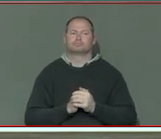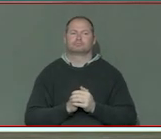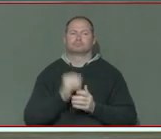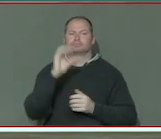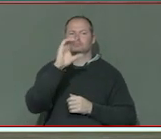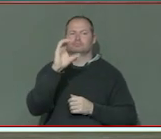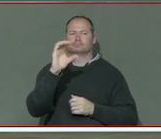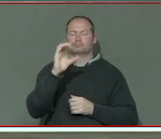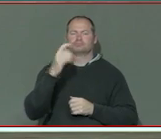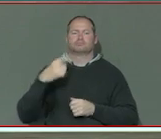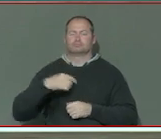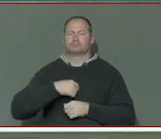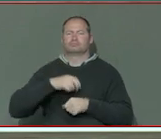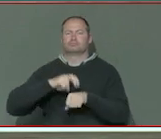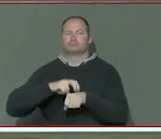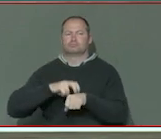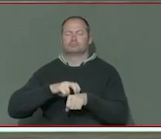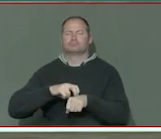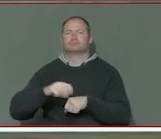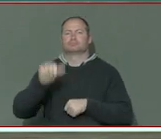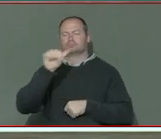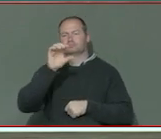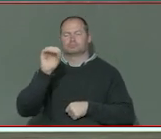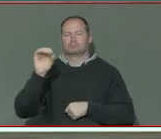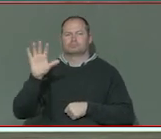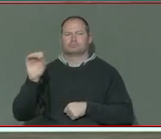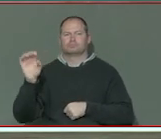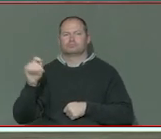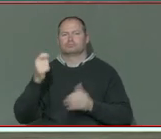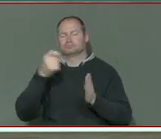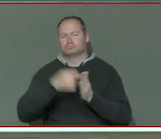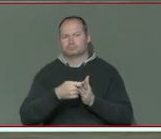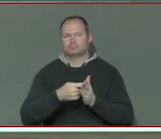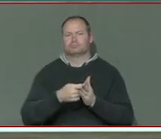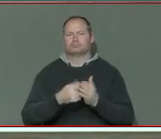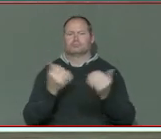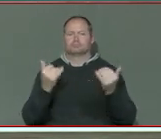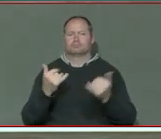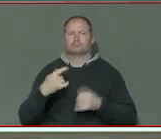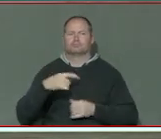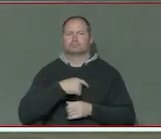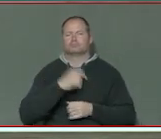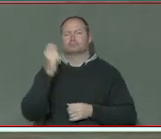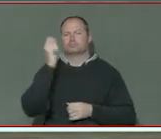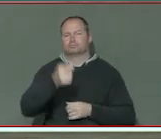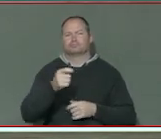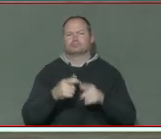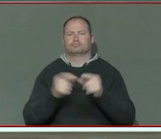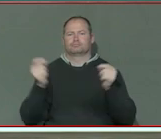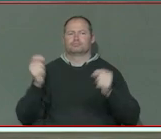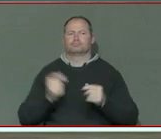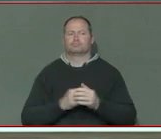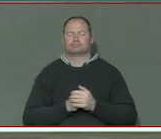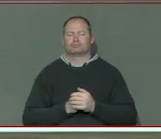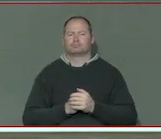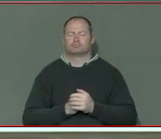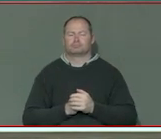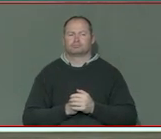them 660. It was settled. So that means how much must this account be debited with?